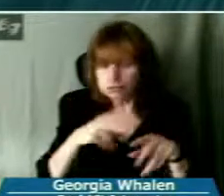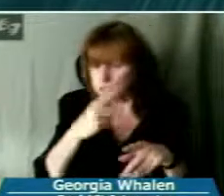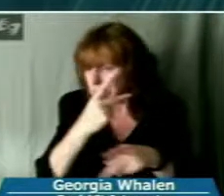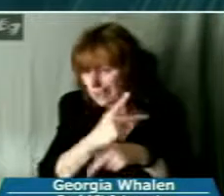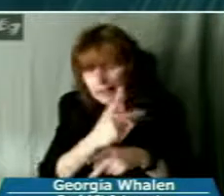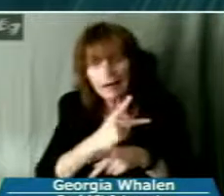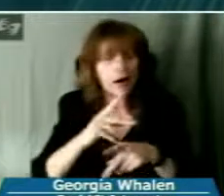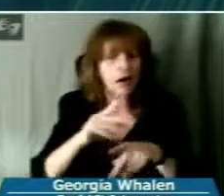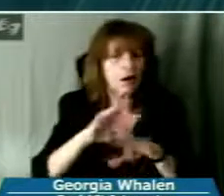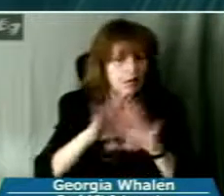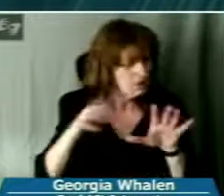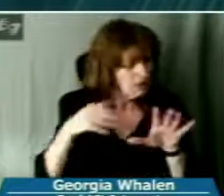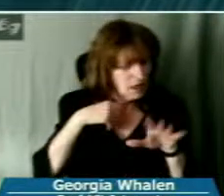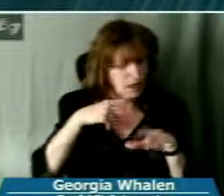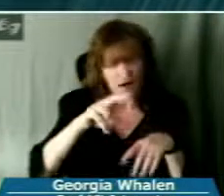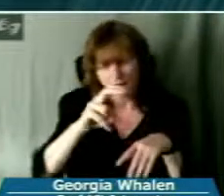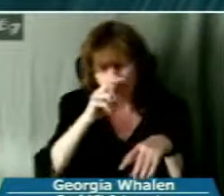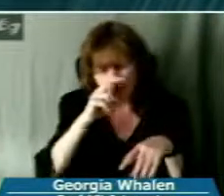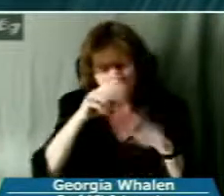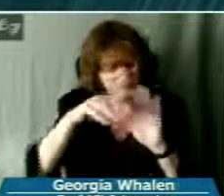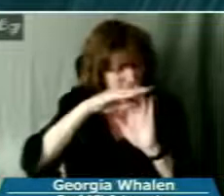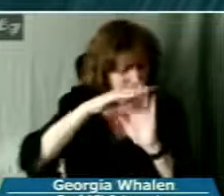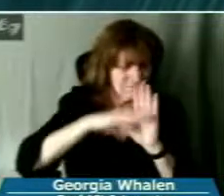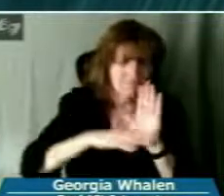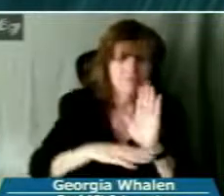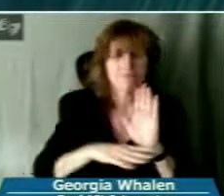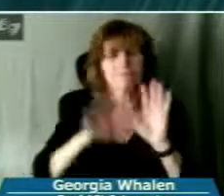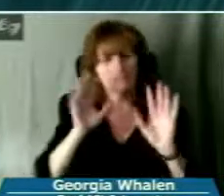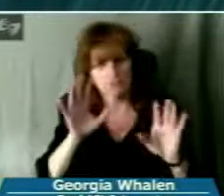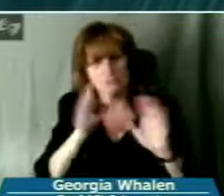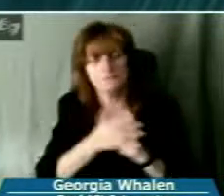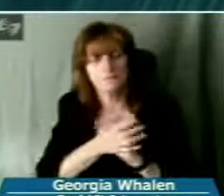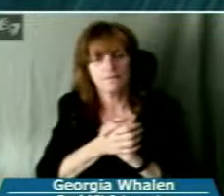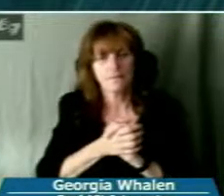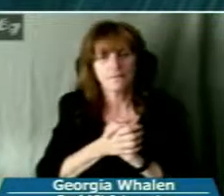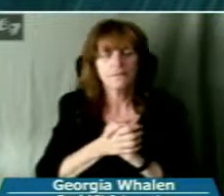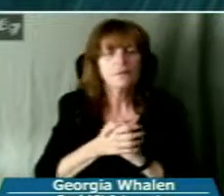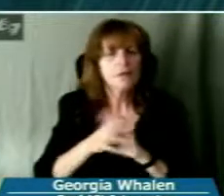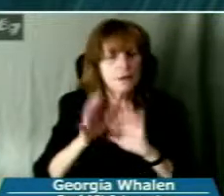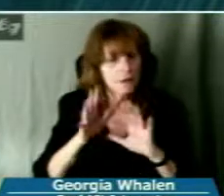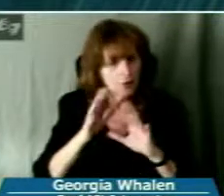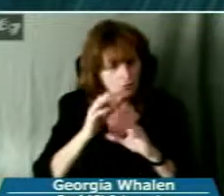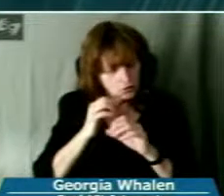A stronger regulatory regime for retirement homes.